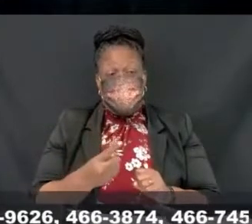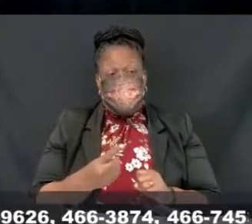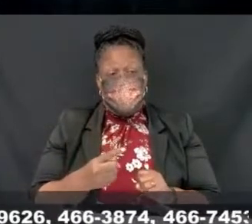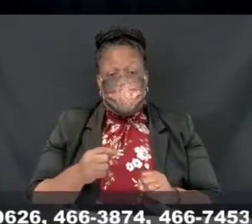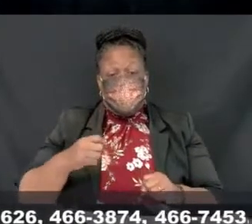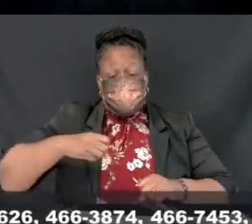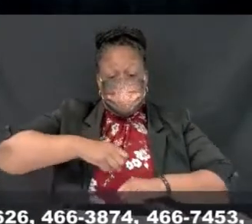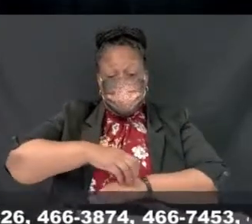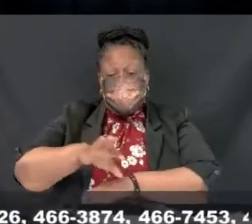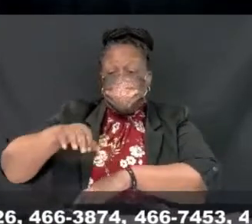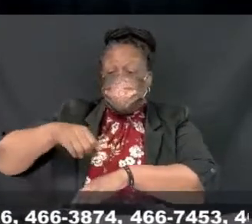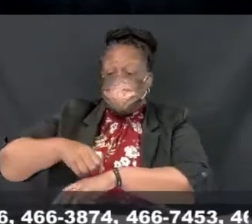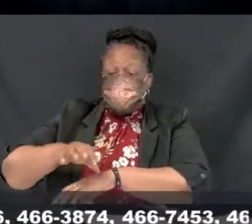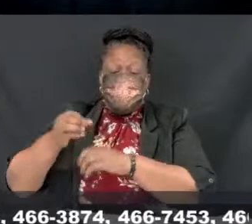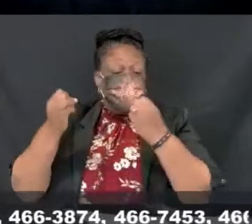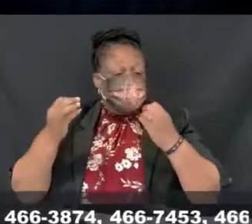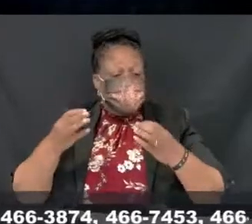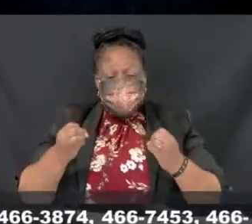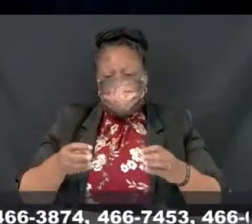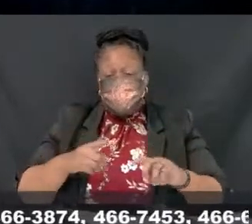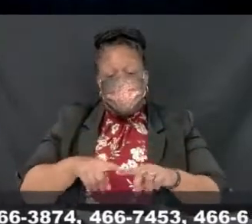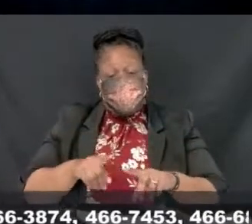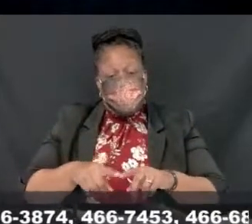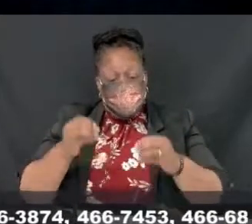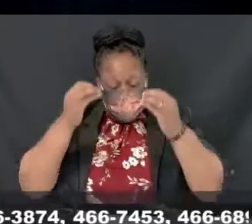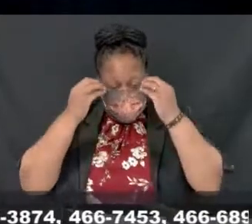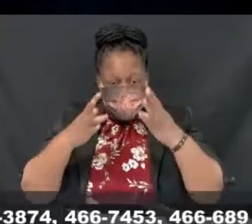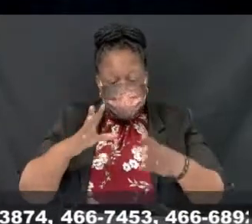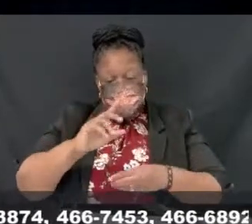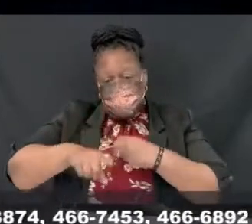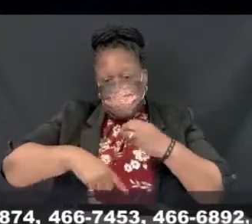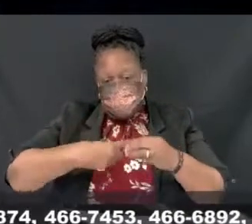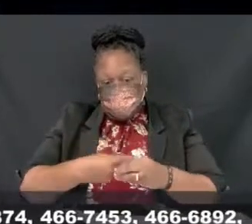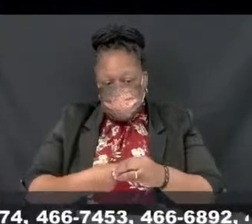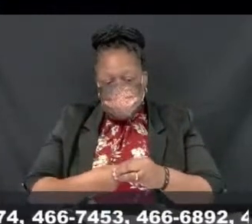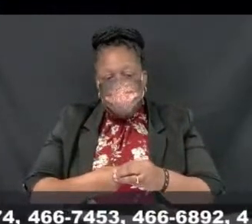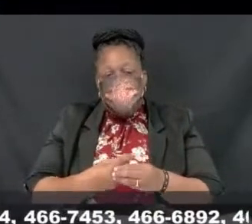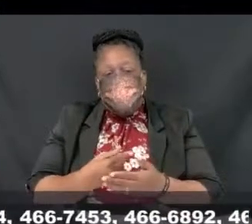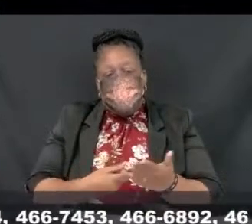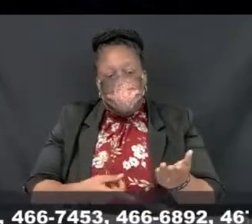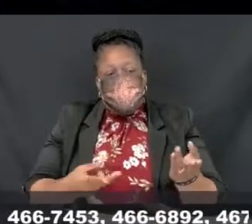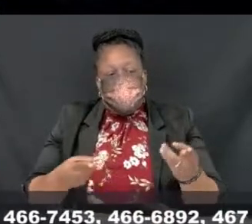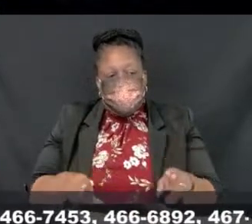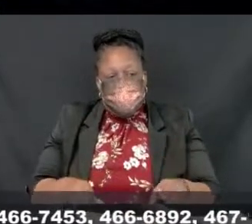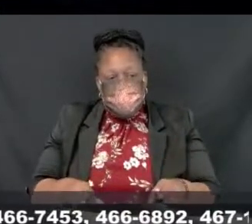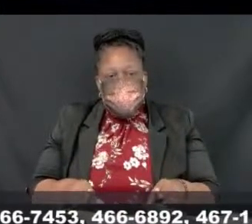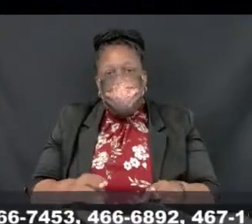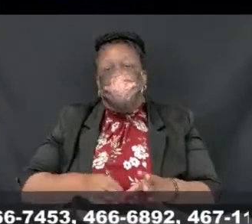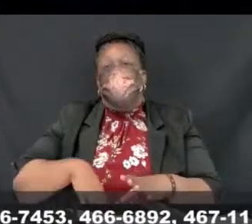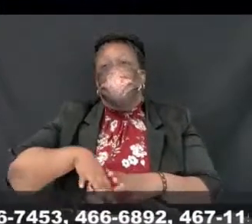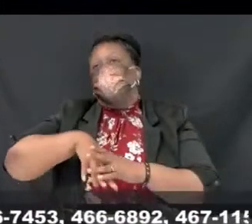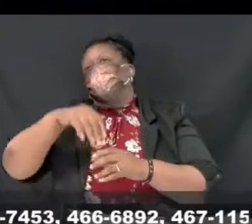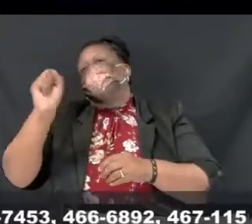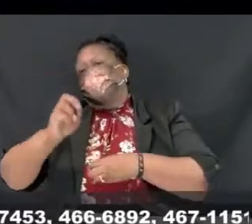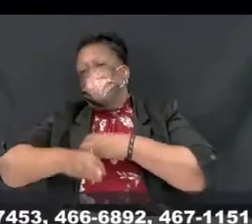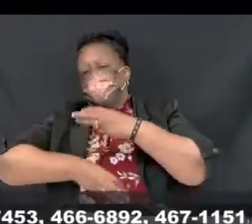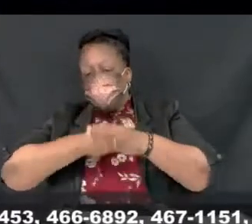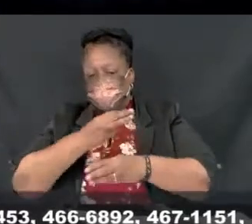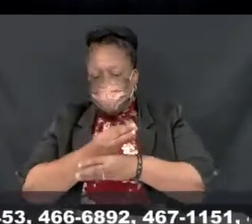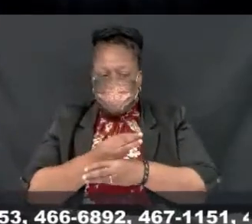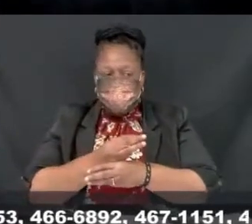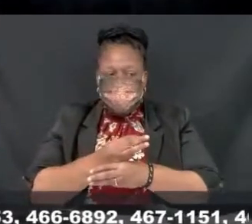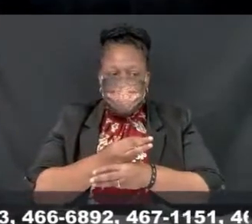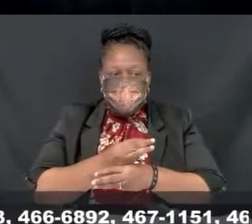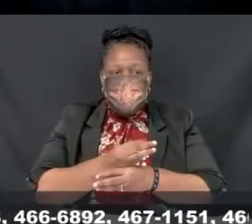situation. And we started with the risk communication, which is these briefings. And that is what helped us to fight the infodemic. So eventually